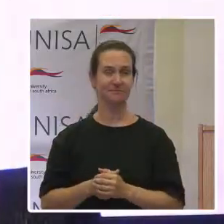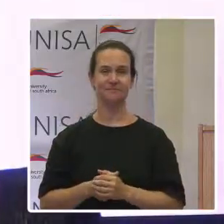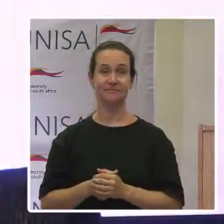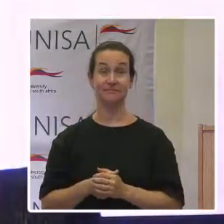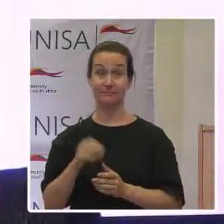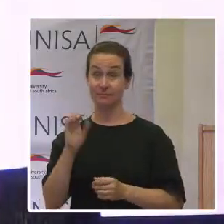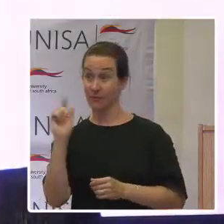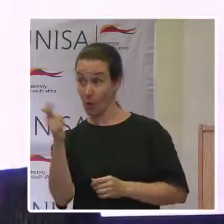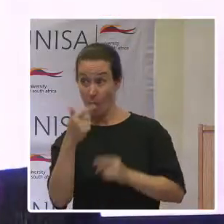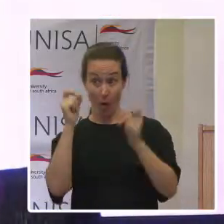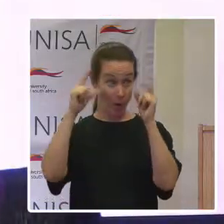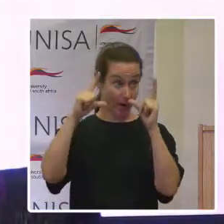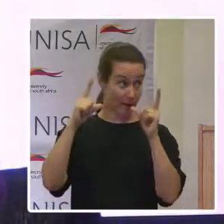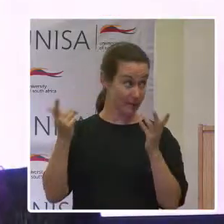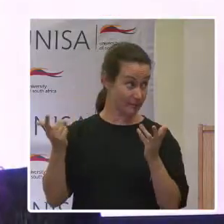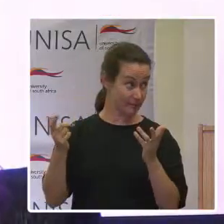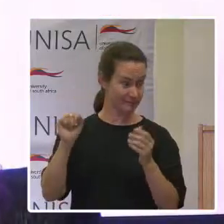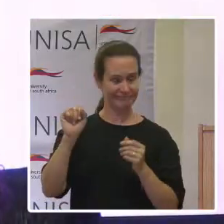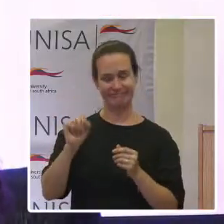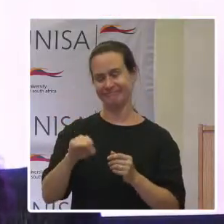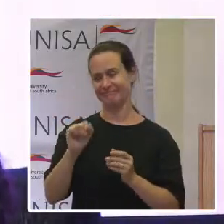Is everyone awake?